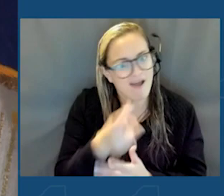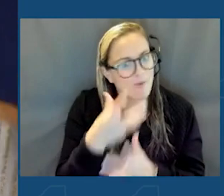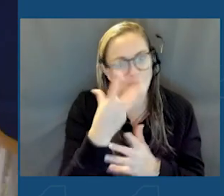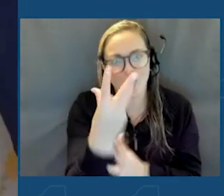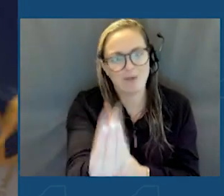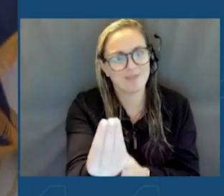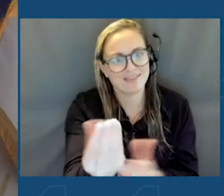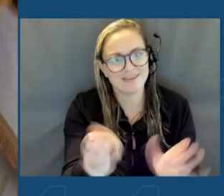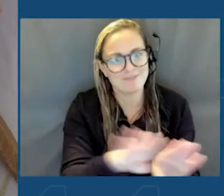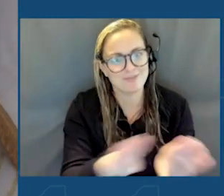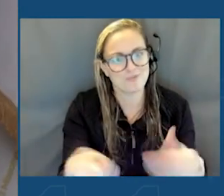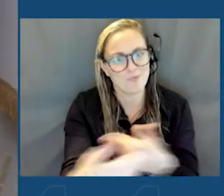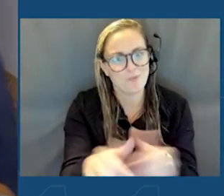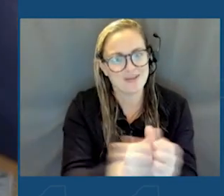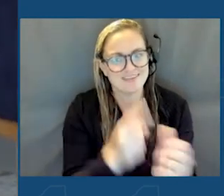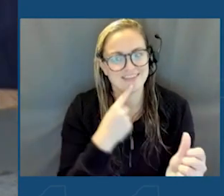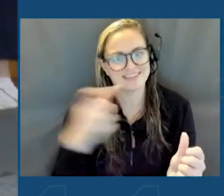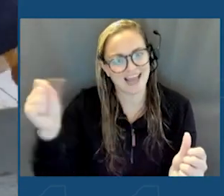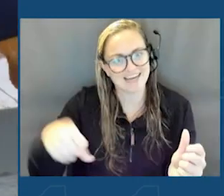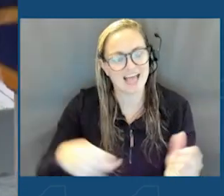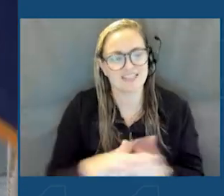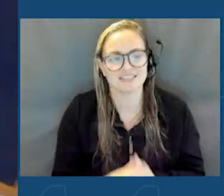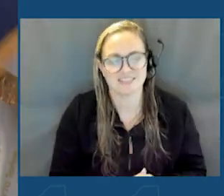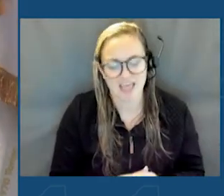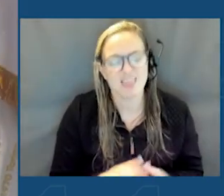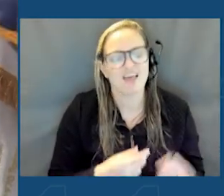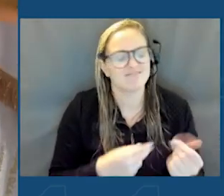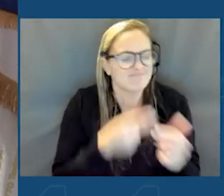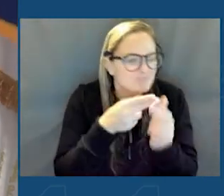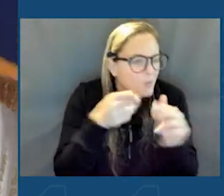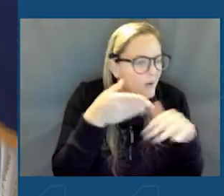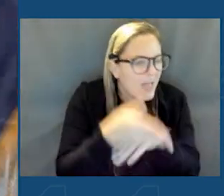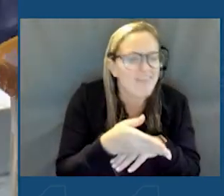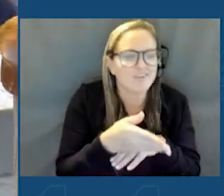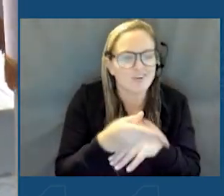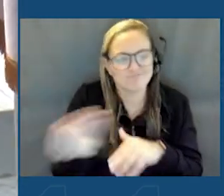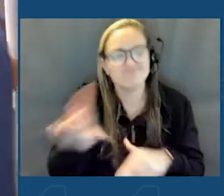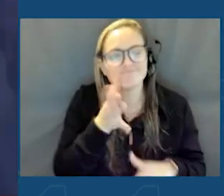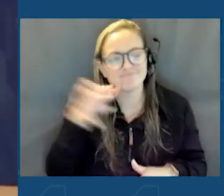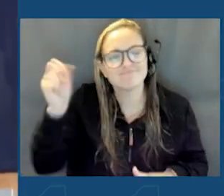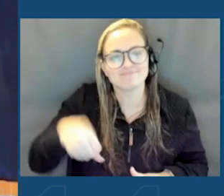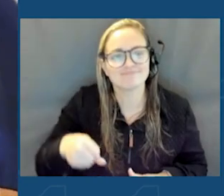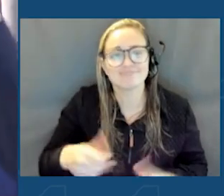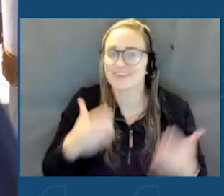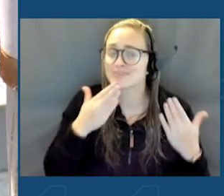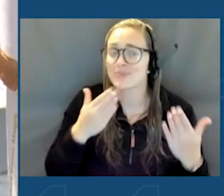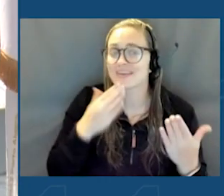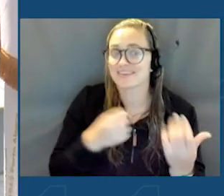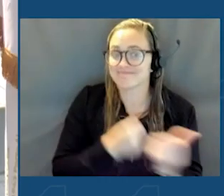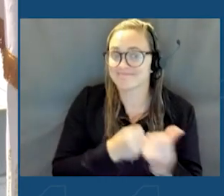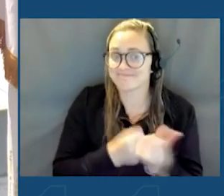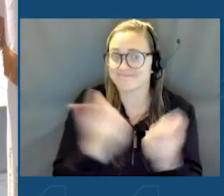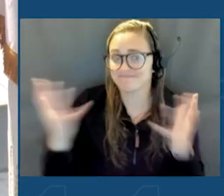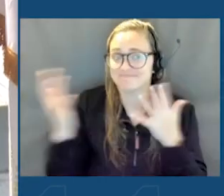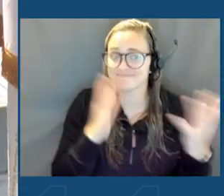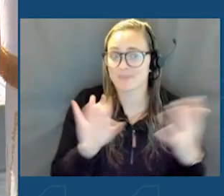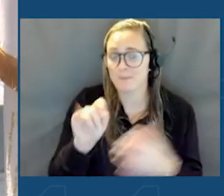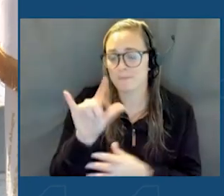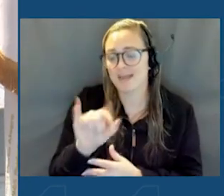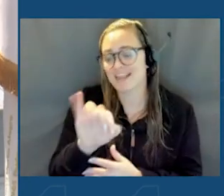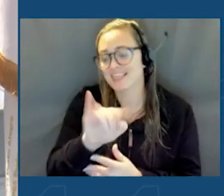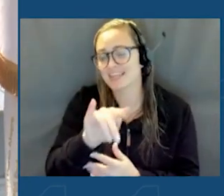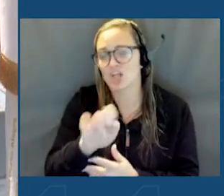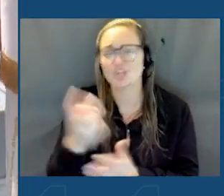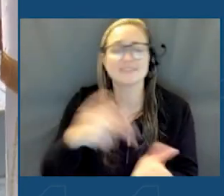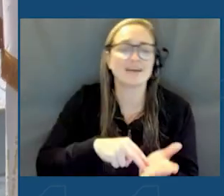said yes. And we did find out a short time later. And I want to thank you and give you a special round of applause. Let's have Betty Little stand up,